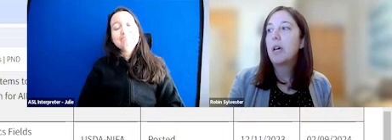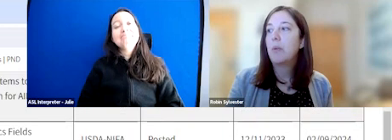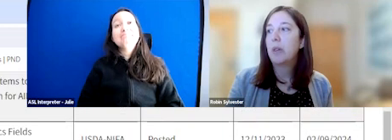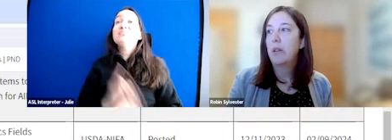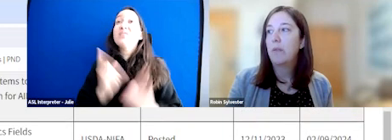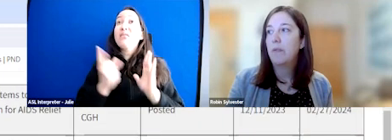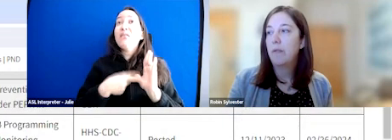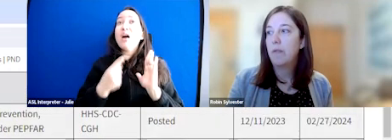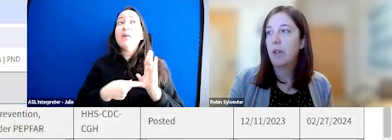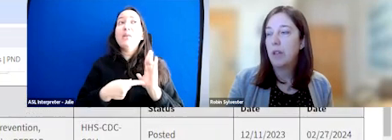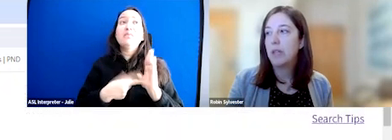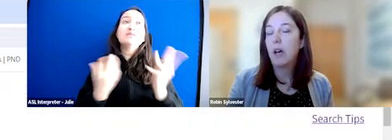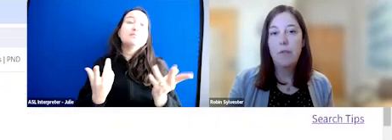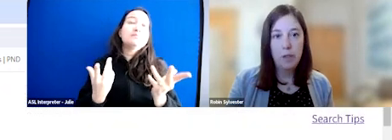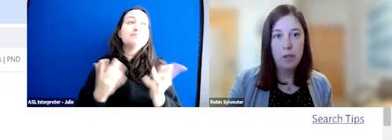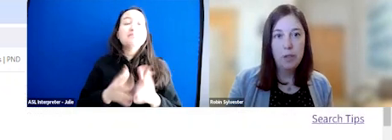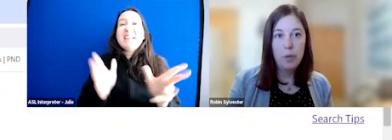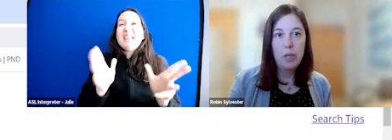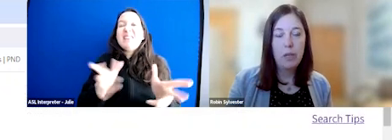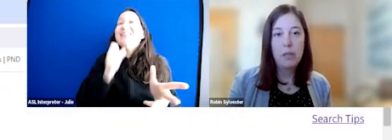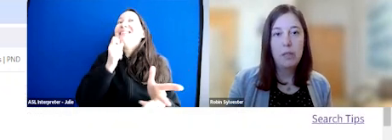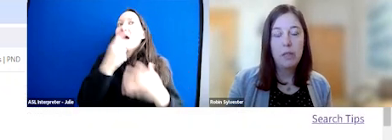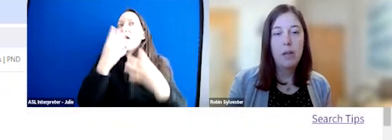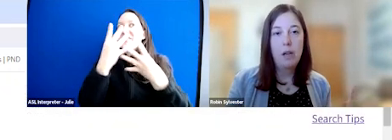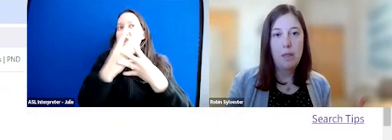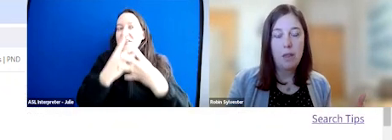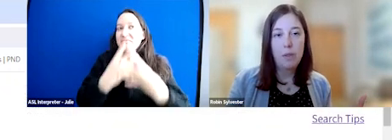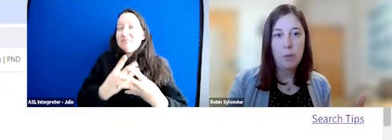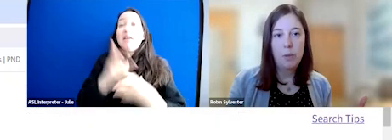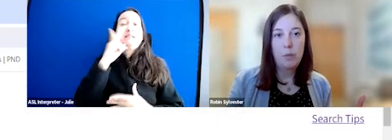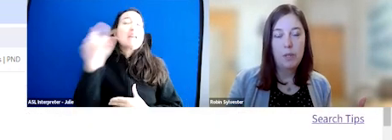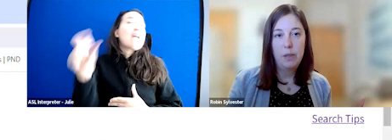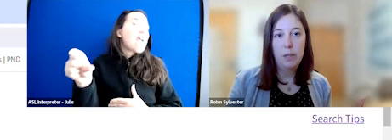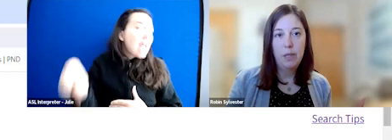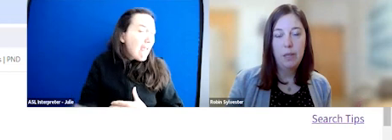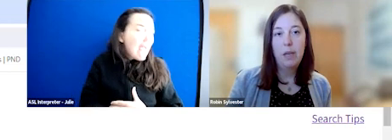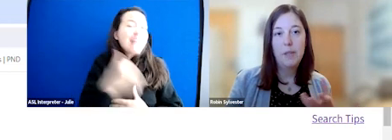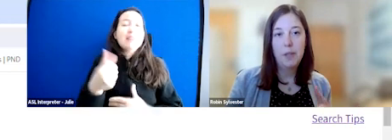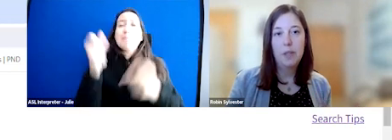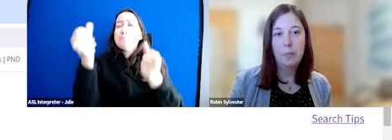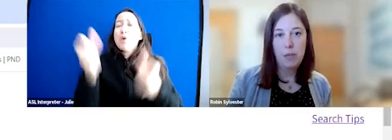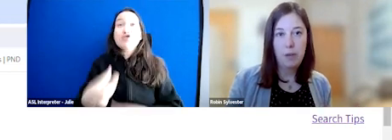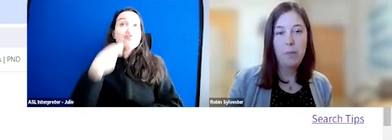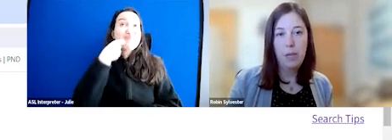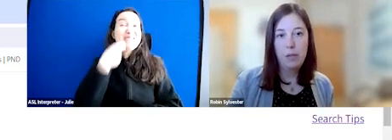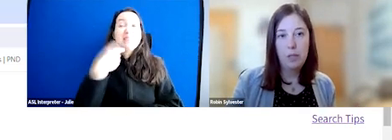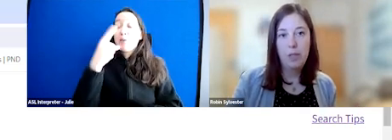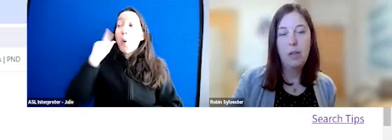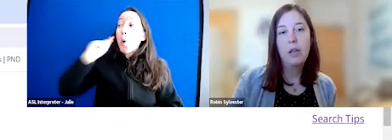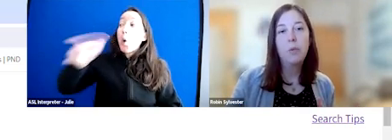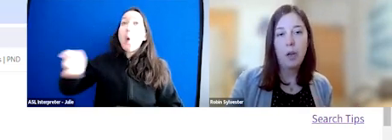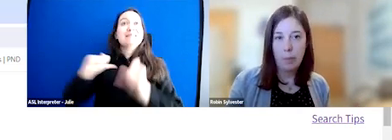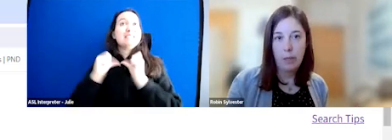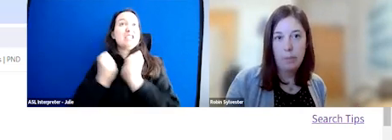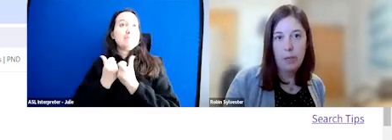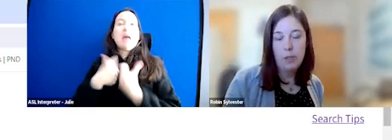Sometimes I will leave this unfiltered so that I can see anything that was posted recently in case there is something from an agency that